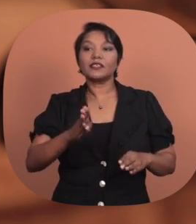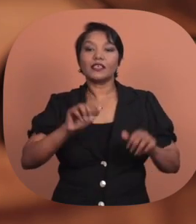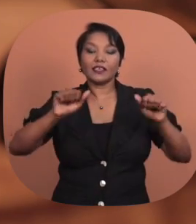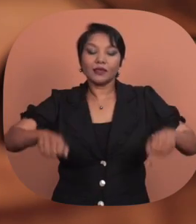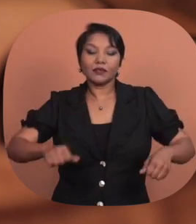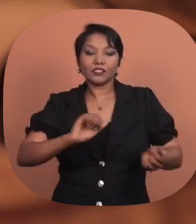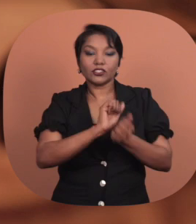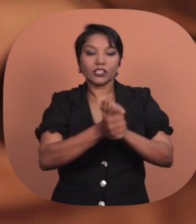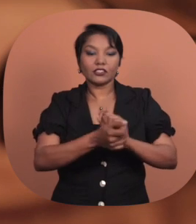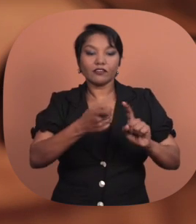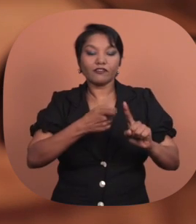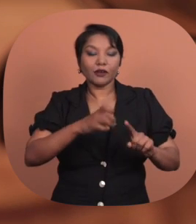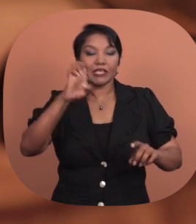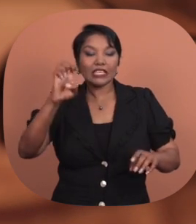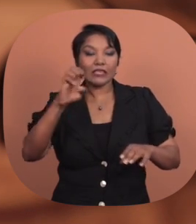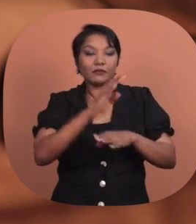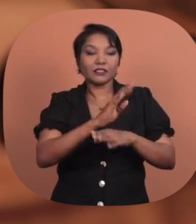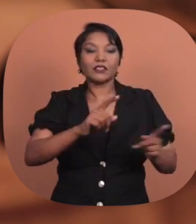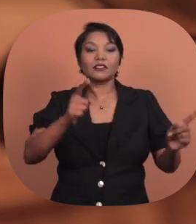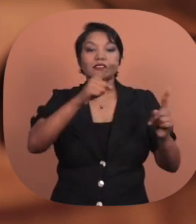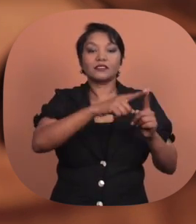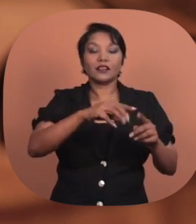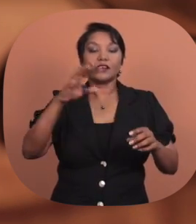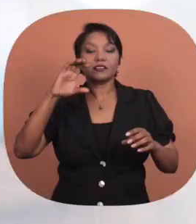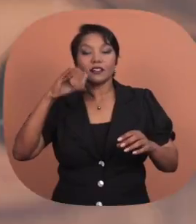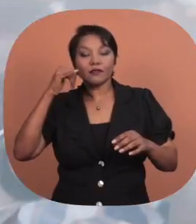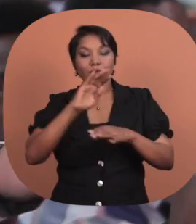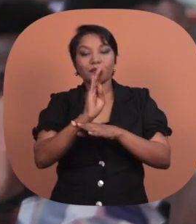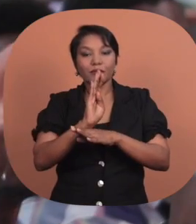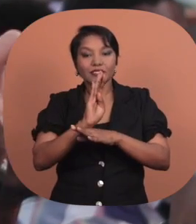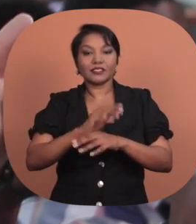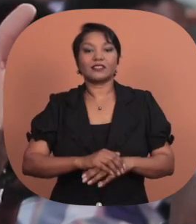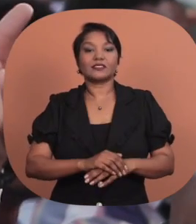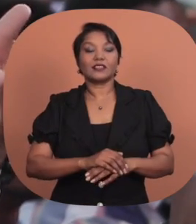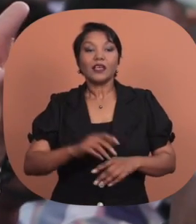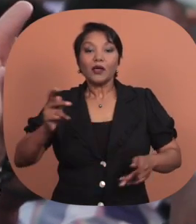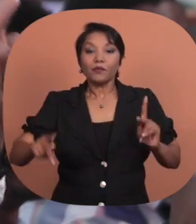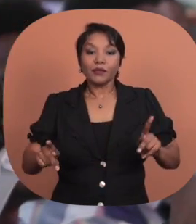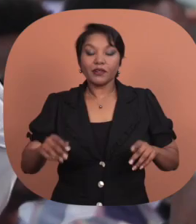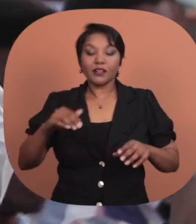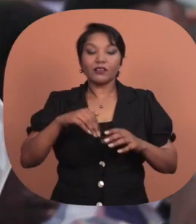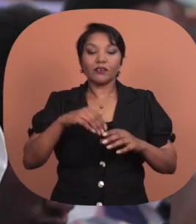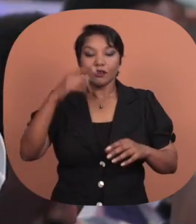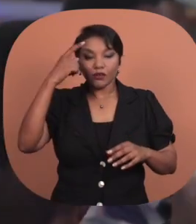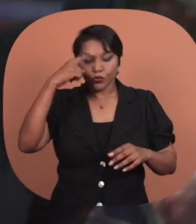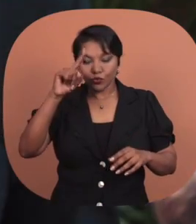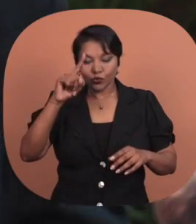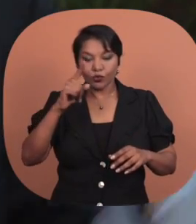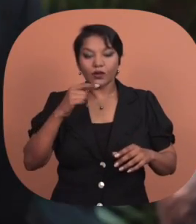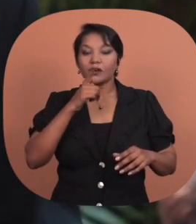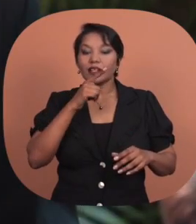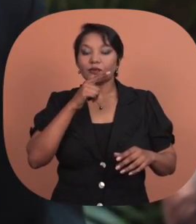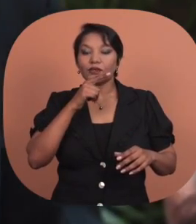m-commerce, leading financial gurus project steady growth in this area. Participants of the day's proceedings were then invited to voice